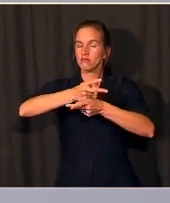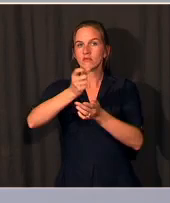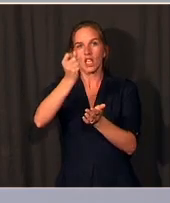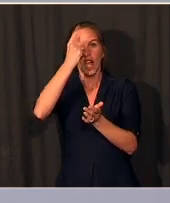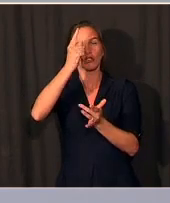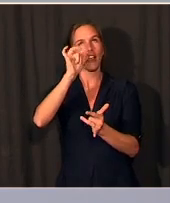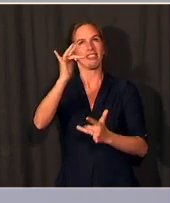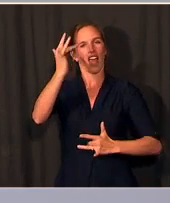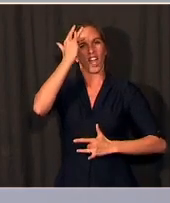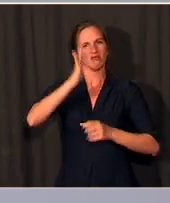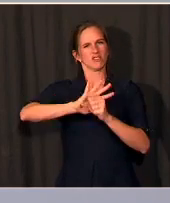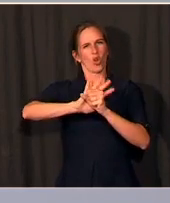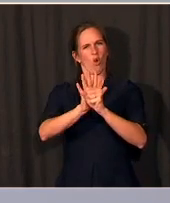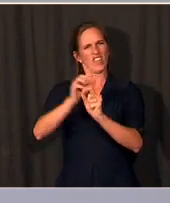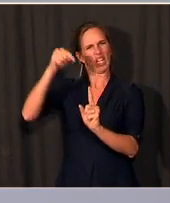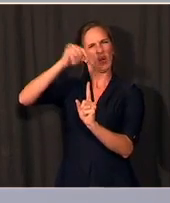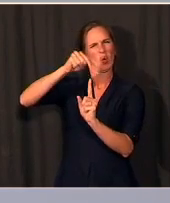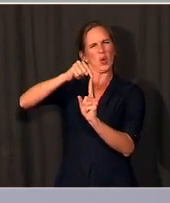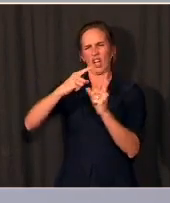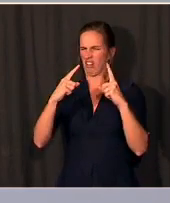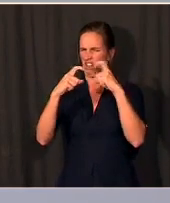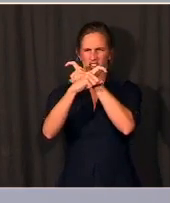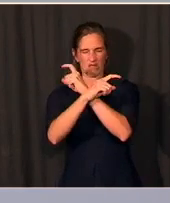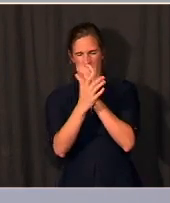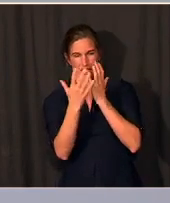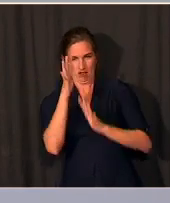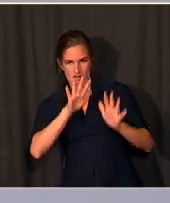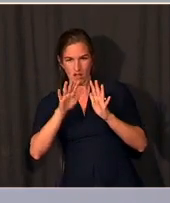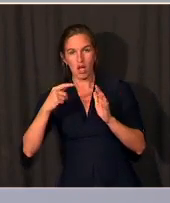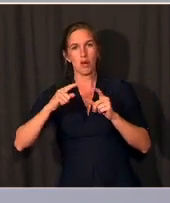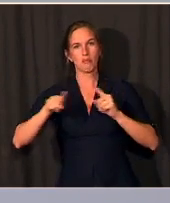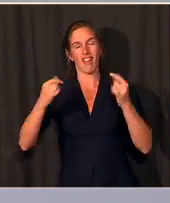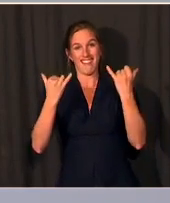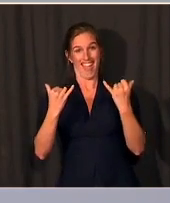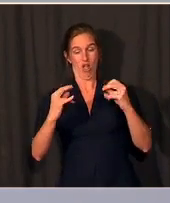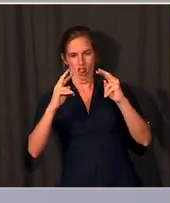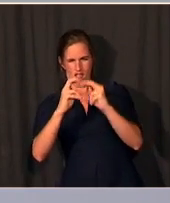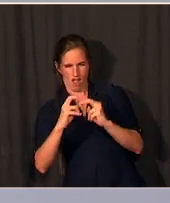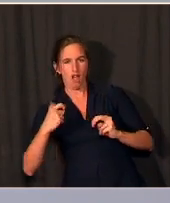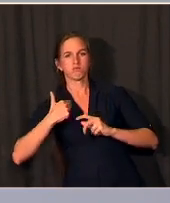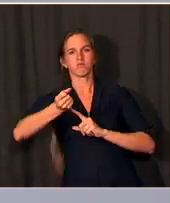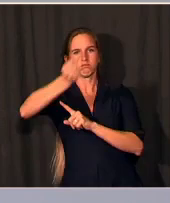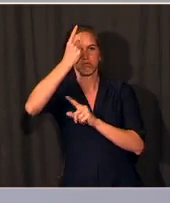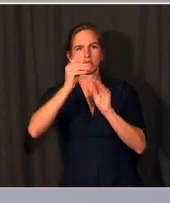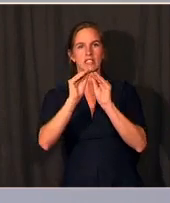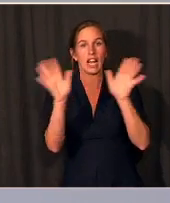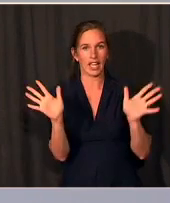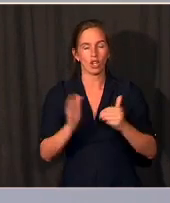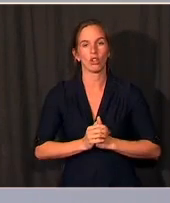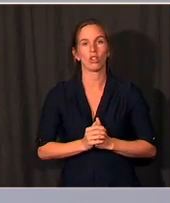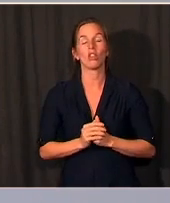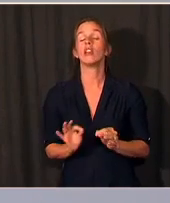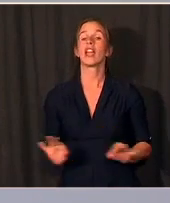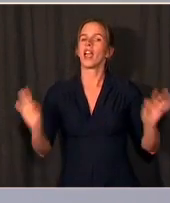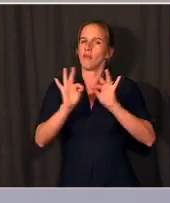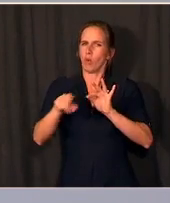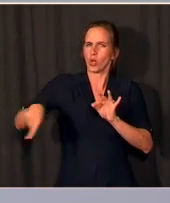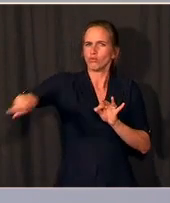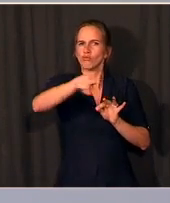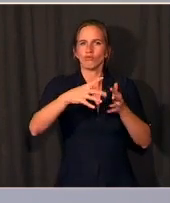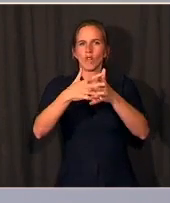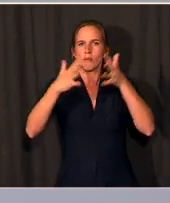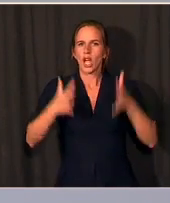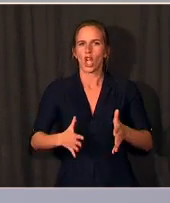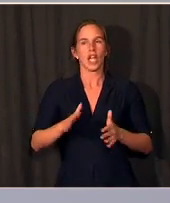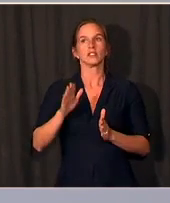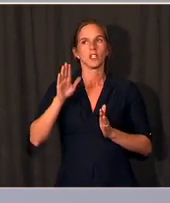a complicated disease, but we understand it very well. We ask all Americans to remain vigilant, especially as the